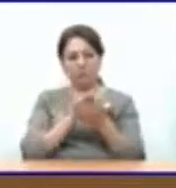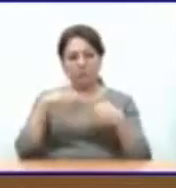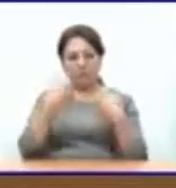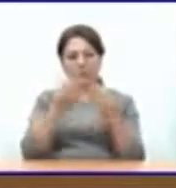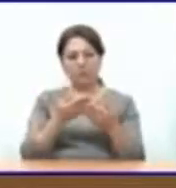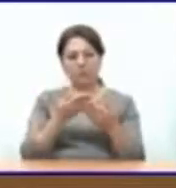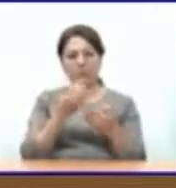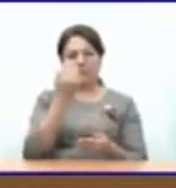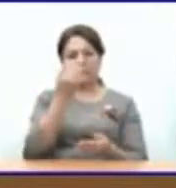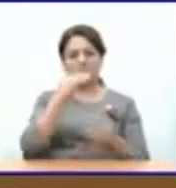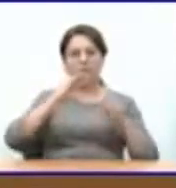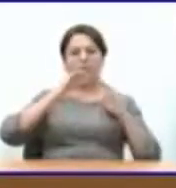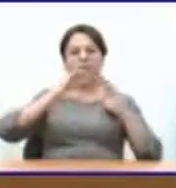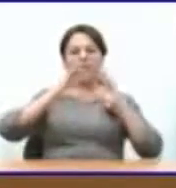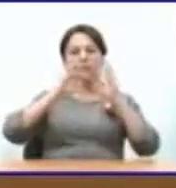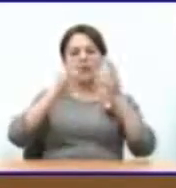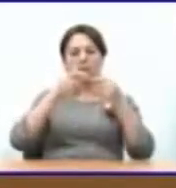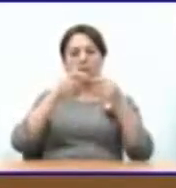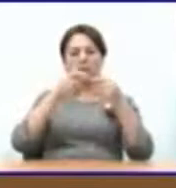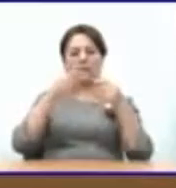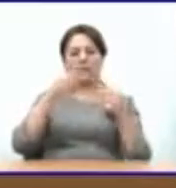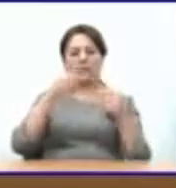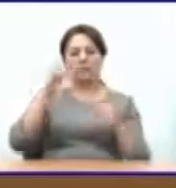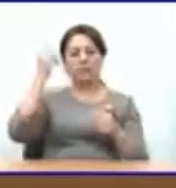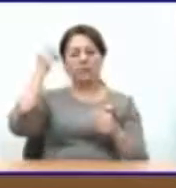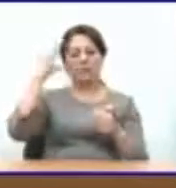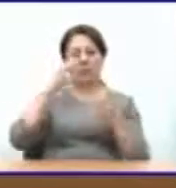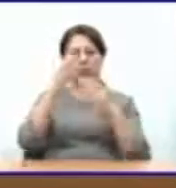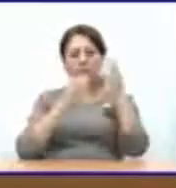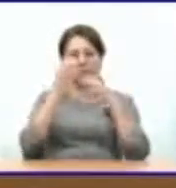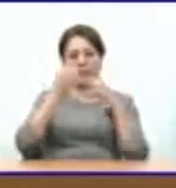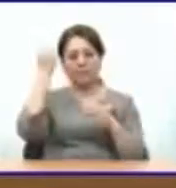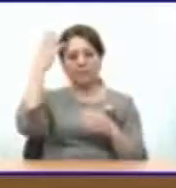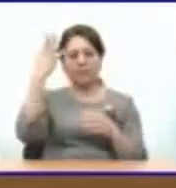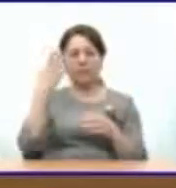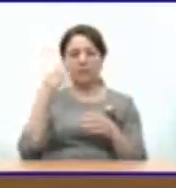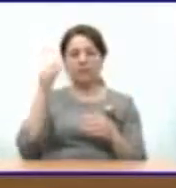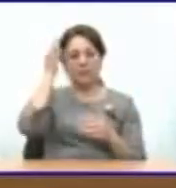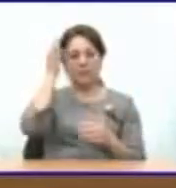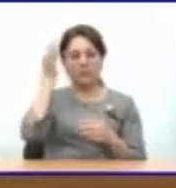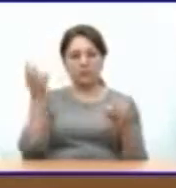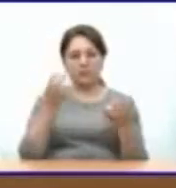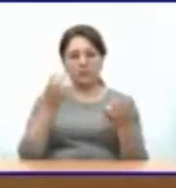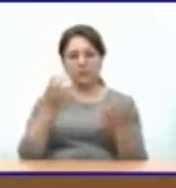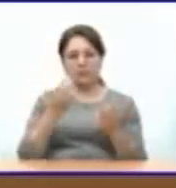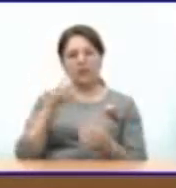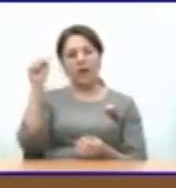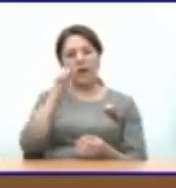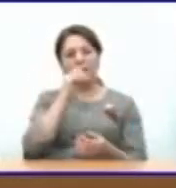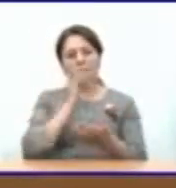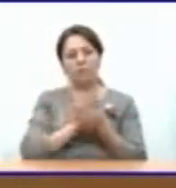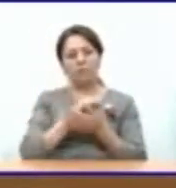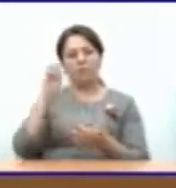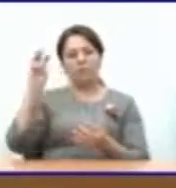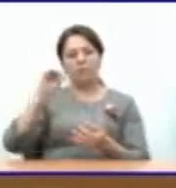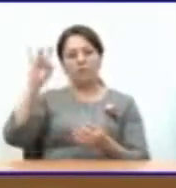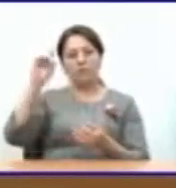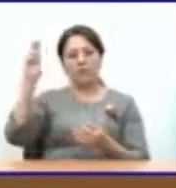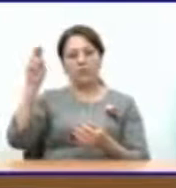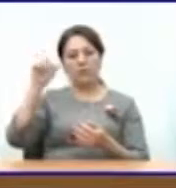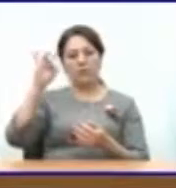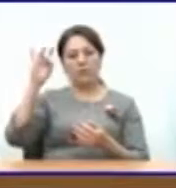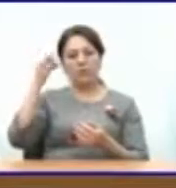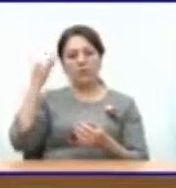siz geografiya fanidan olgan bilimlaringizni eslashingiz kerak bo'ladi. A javob Merkuriy, B